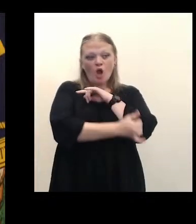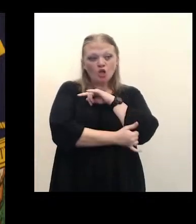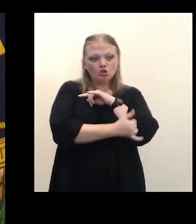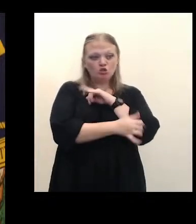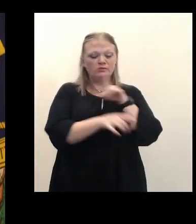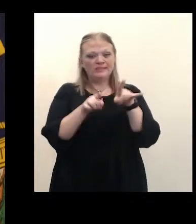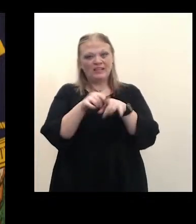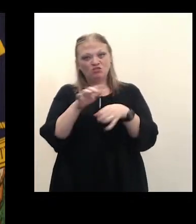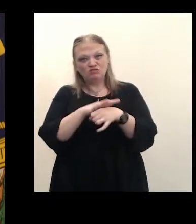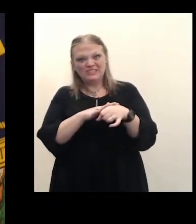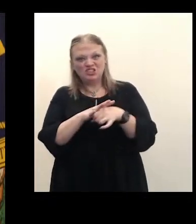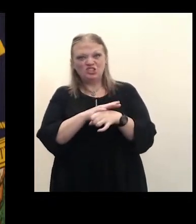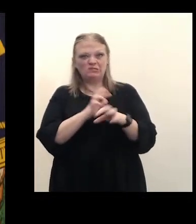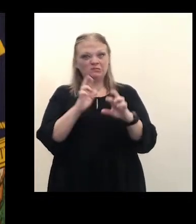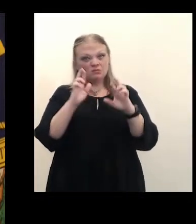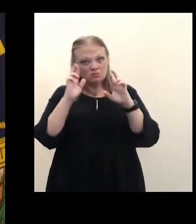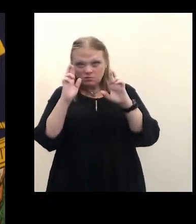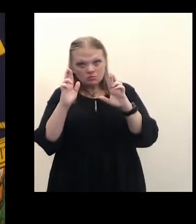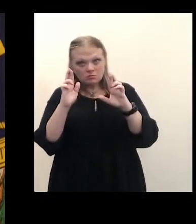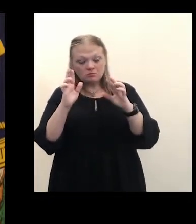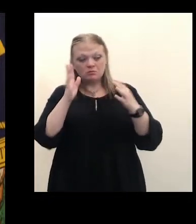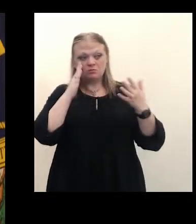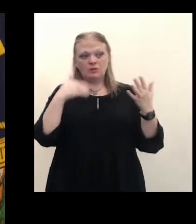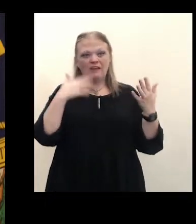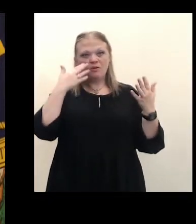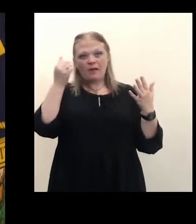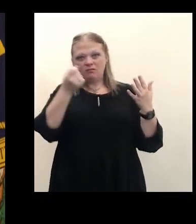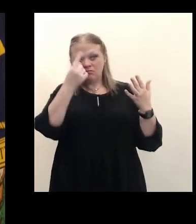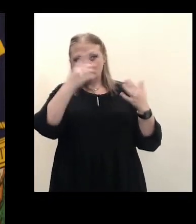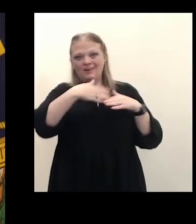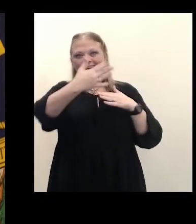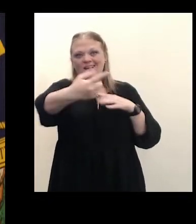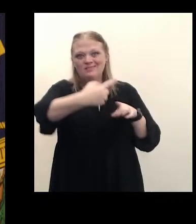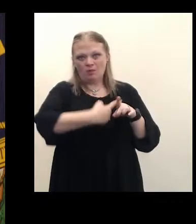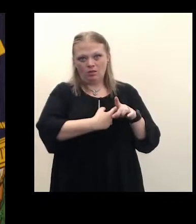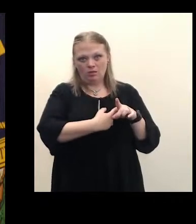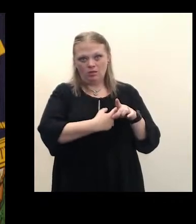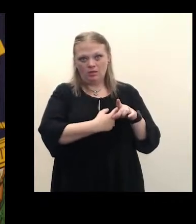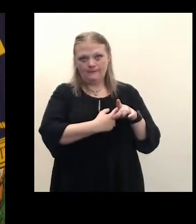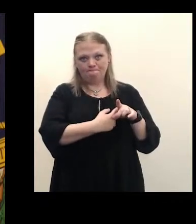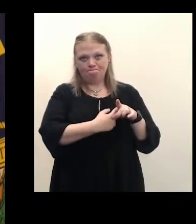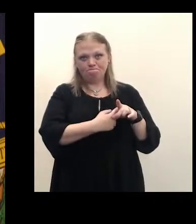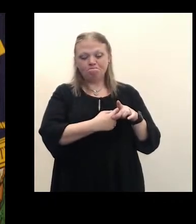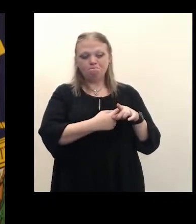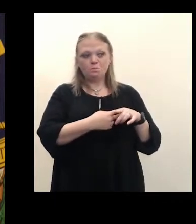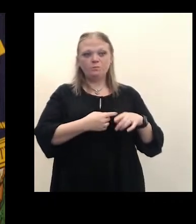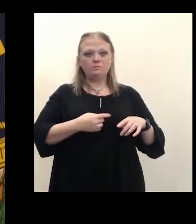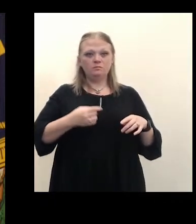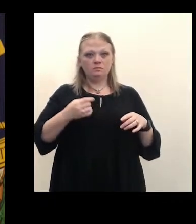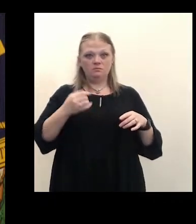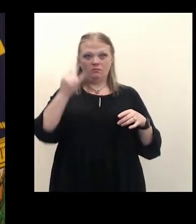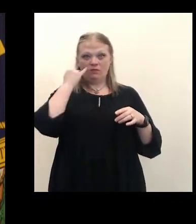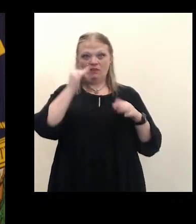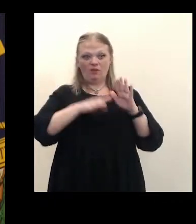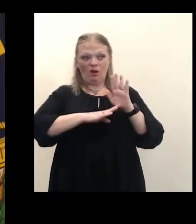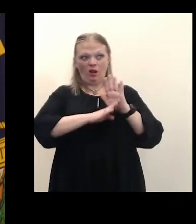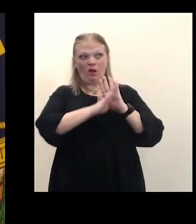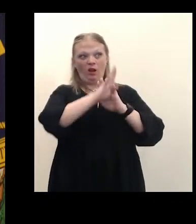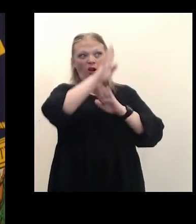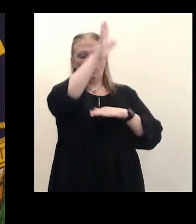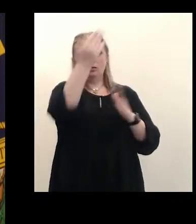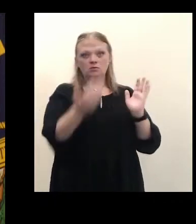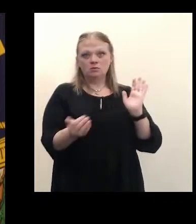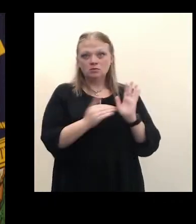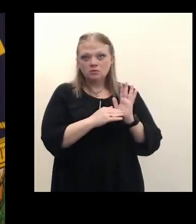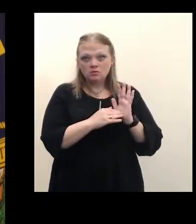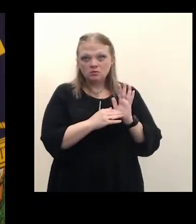that's the case. We'll have a better feel for it next month, because if we can see the cases go up again, and then